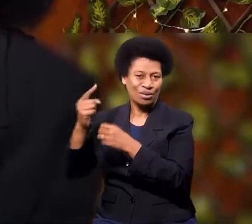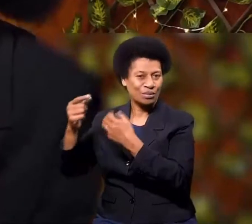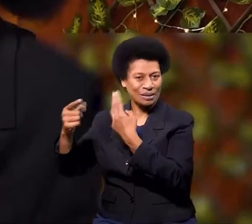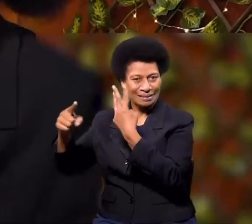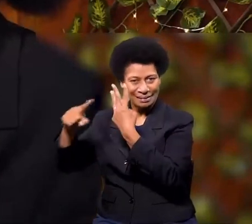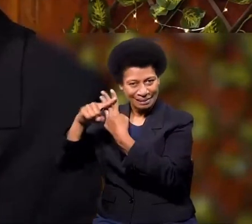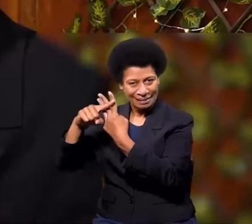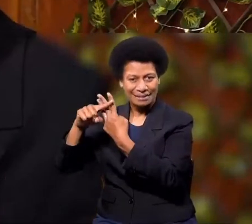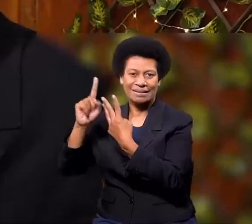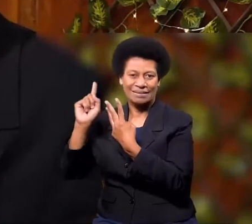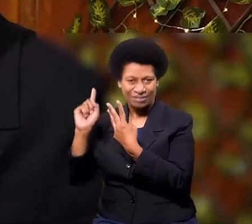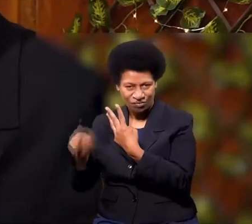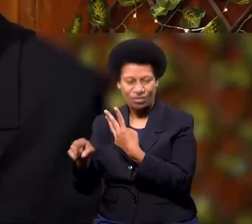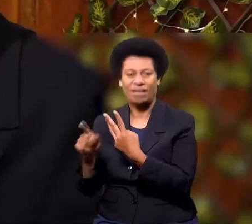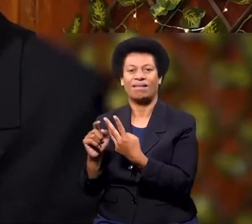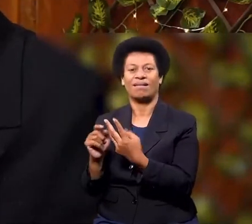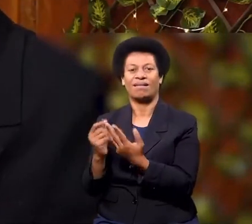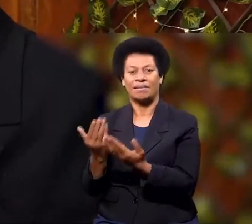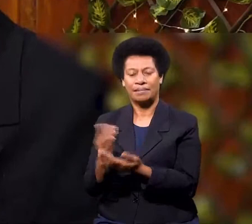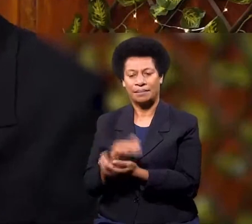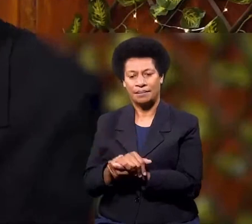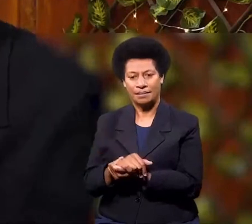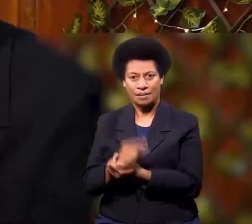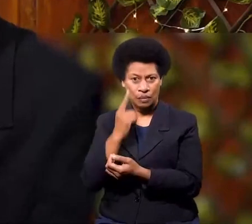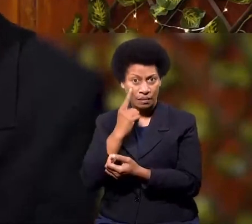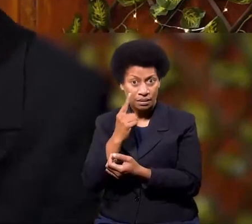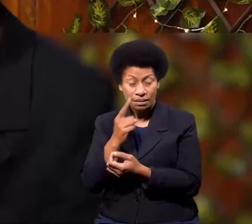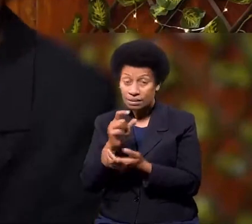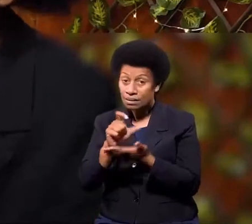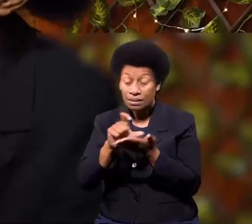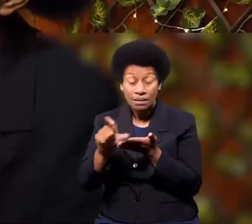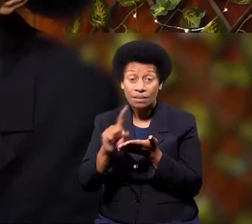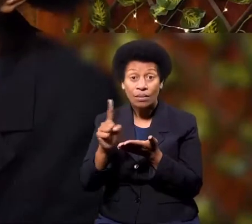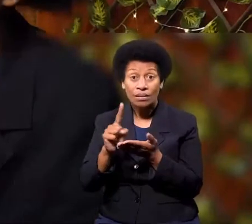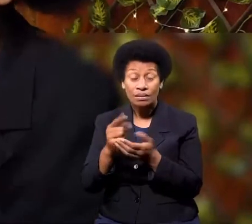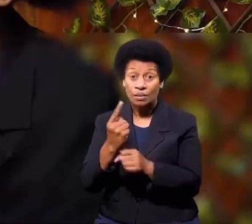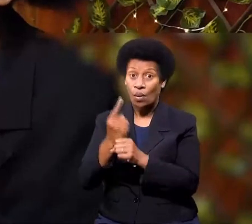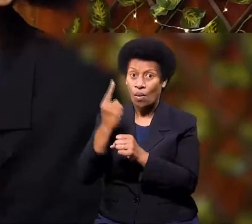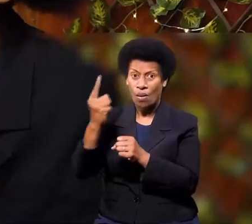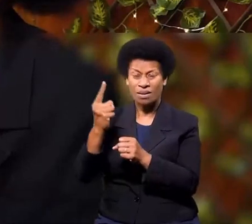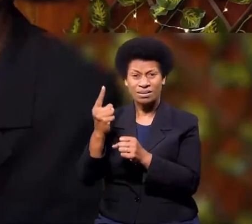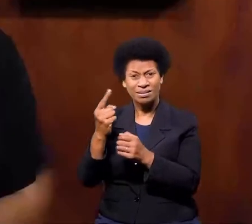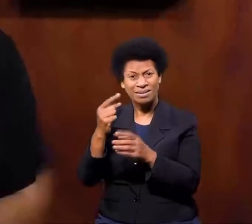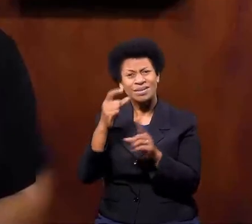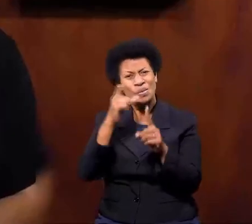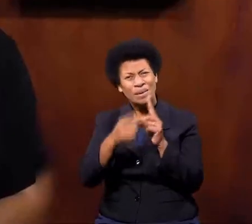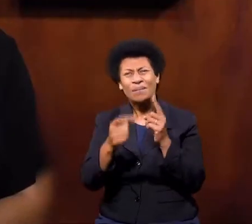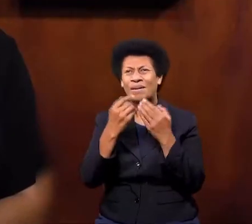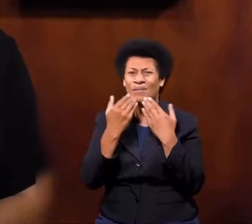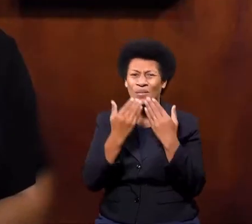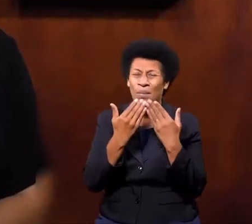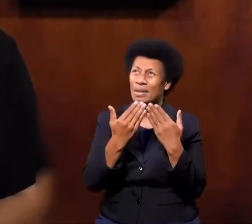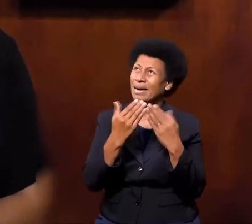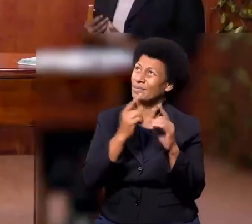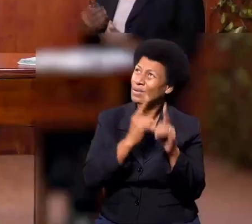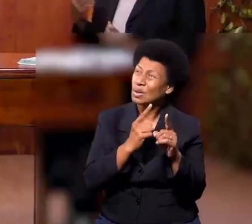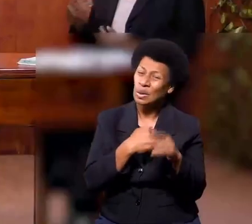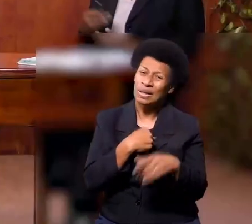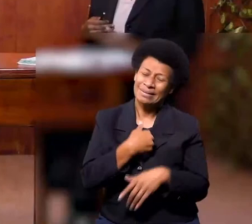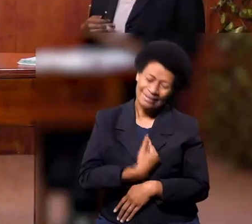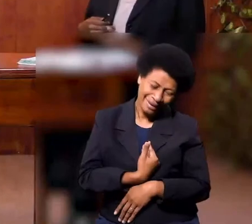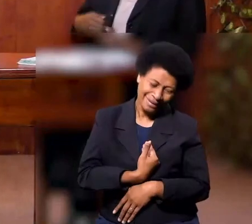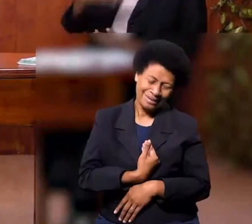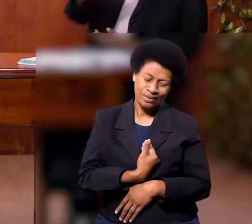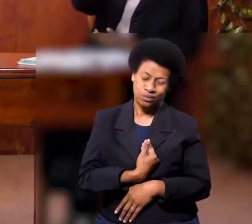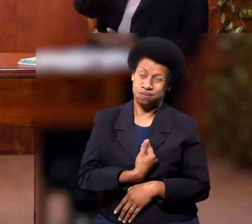it's a requirement. That is what we're doing. And sometimes compliance with God's commandment can be unacceptable. It's tiring. It becomes tiring for us. And not